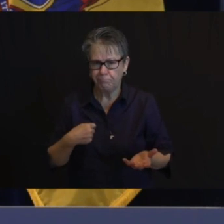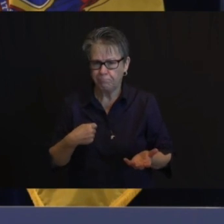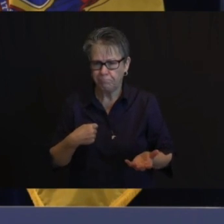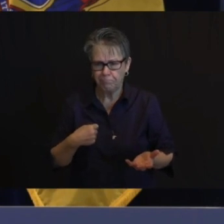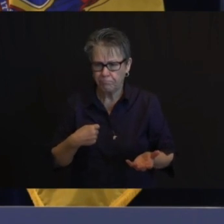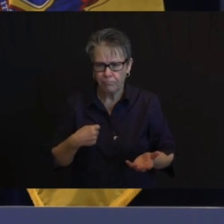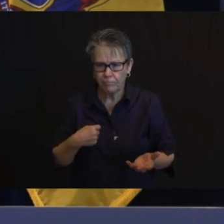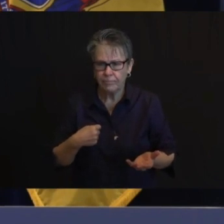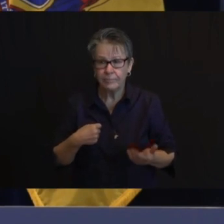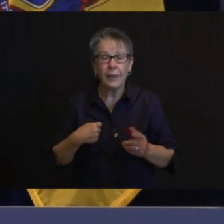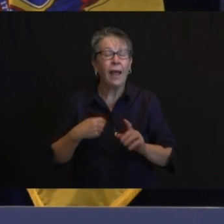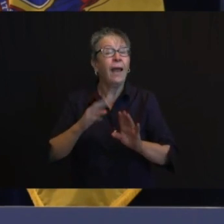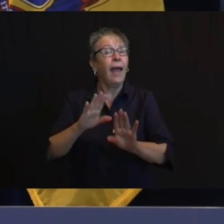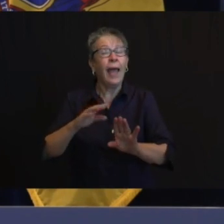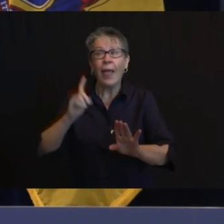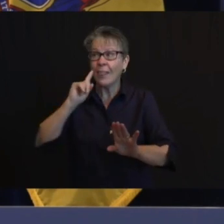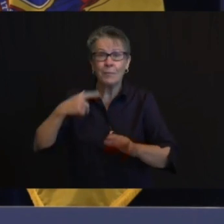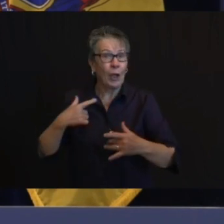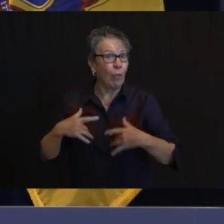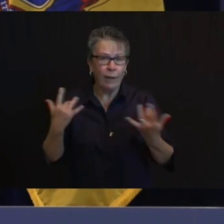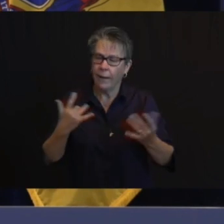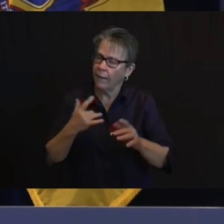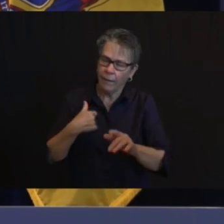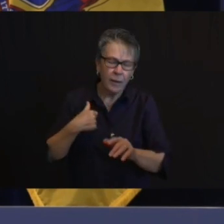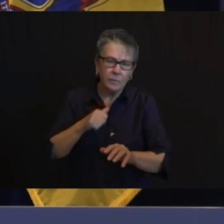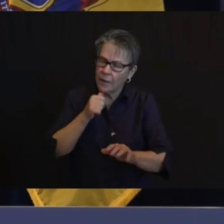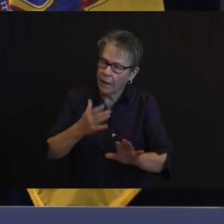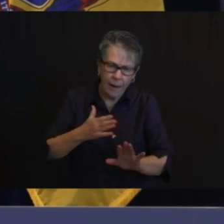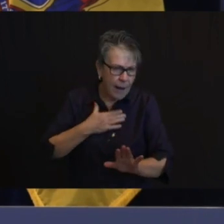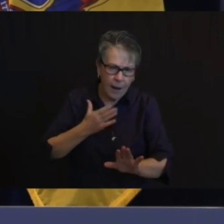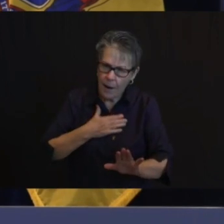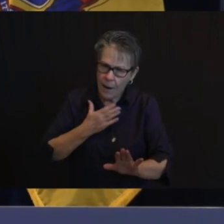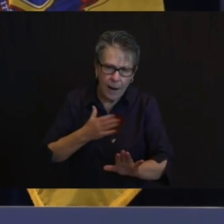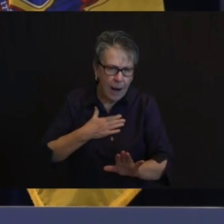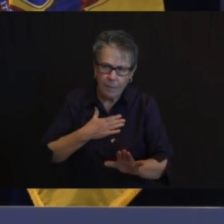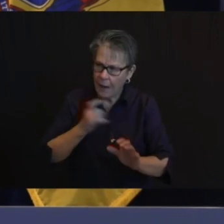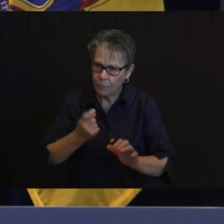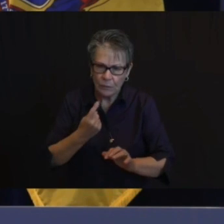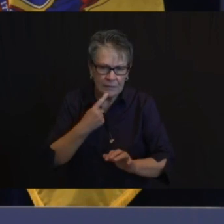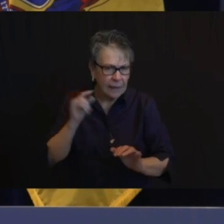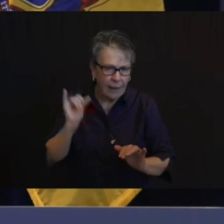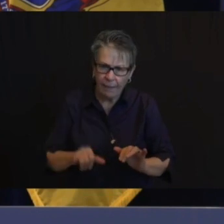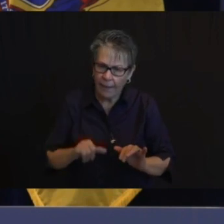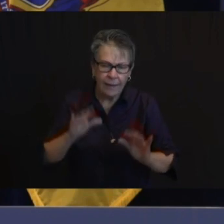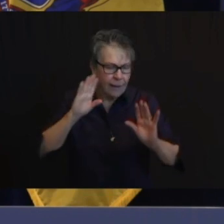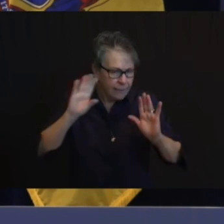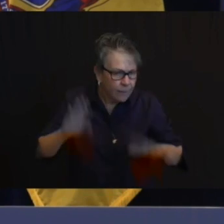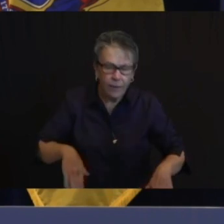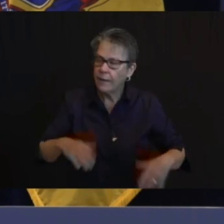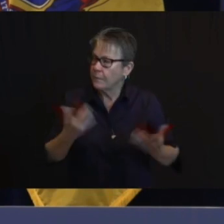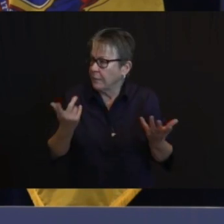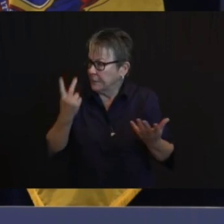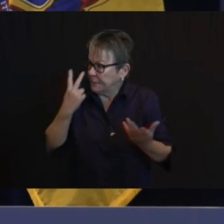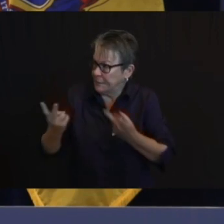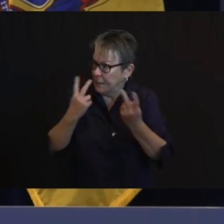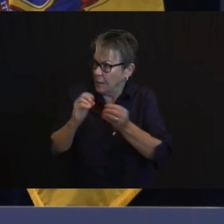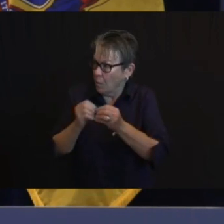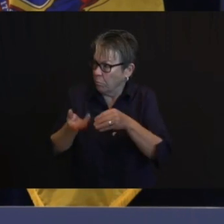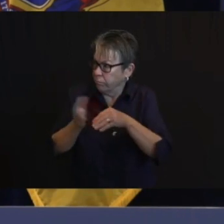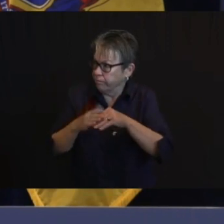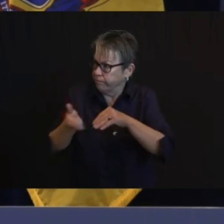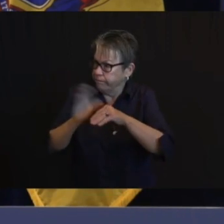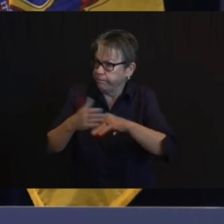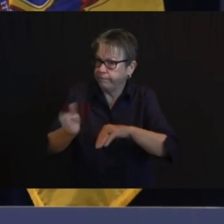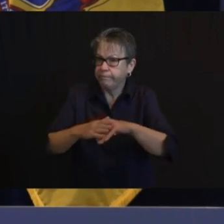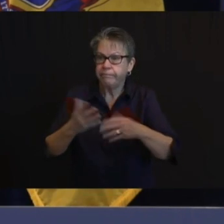that, but we're in the thick of it right now. And I'm also hoping, likewise, to Ed's point, you get a